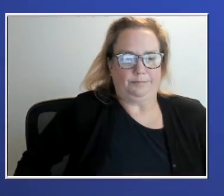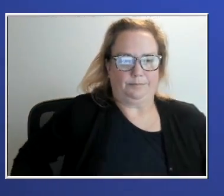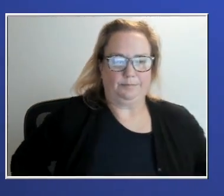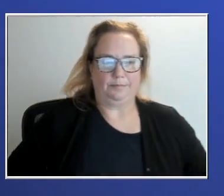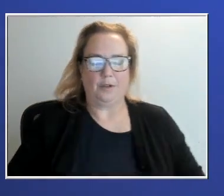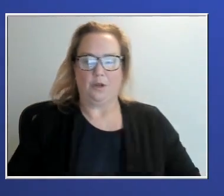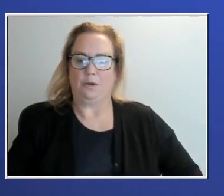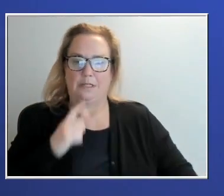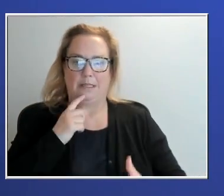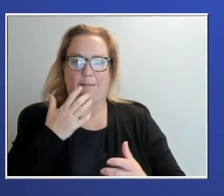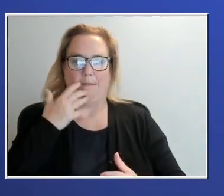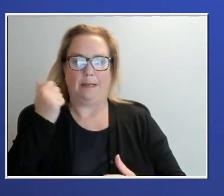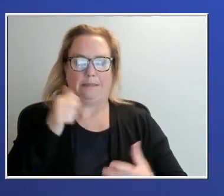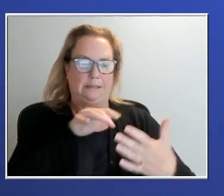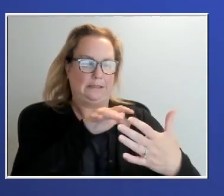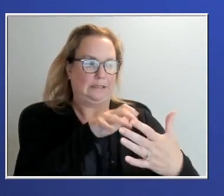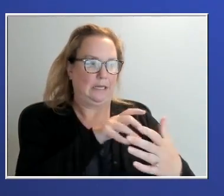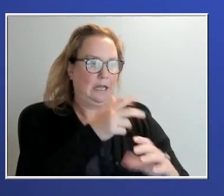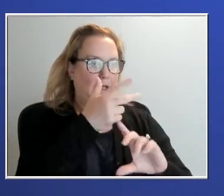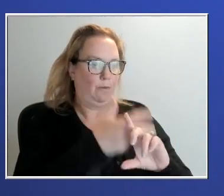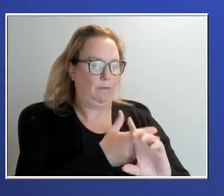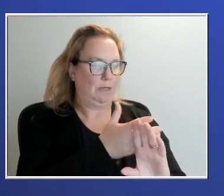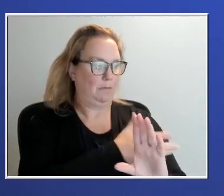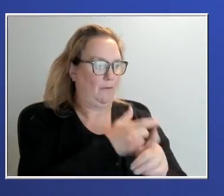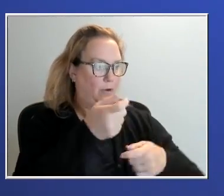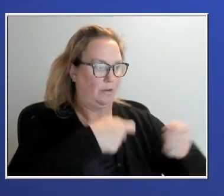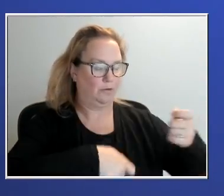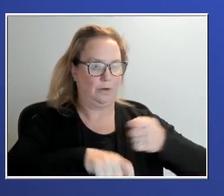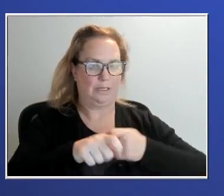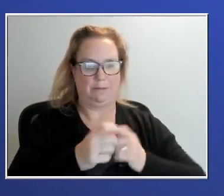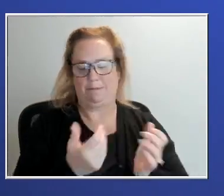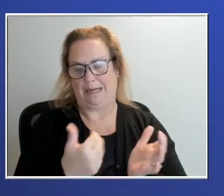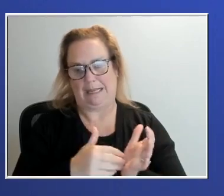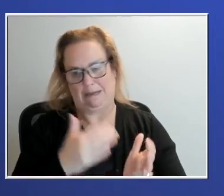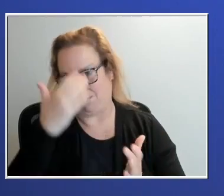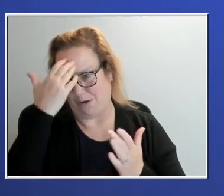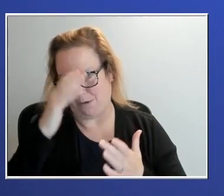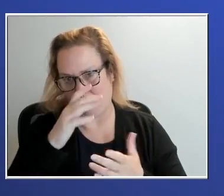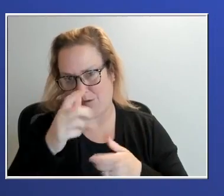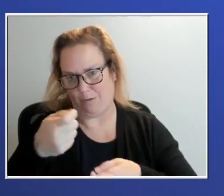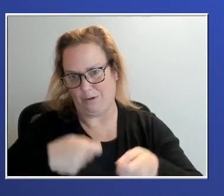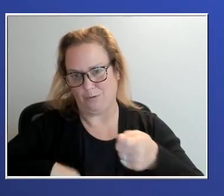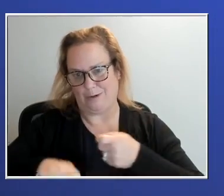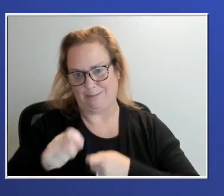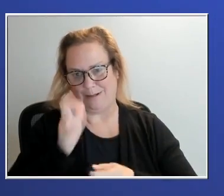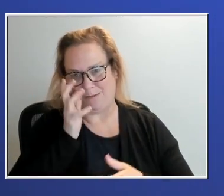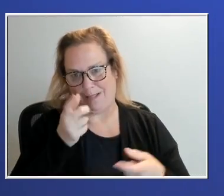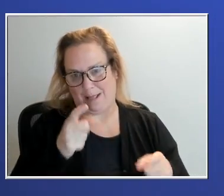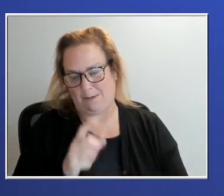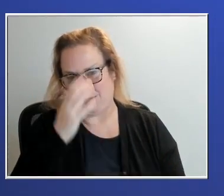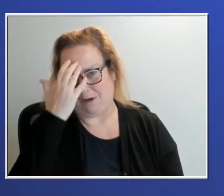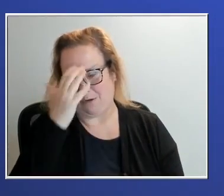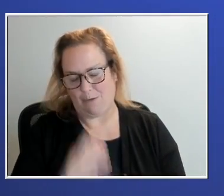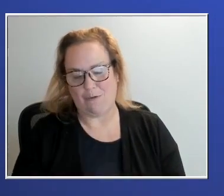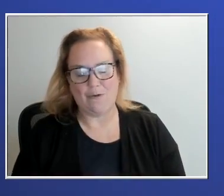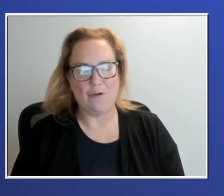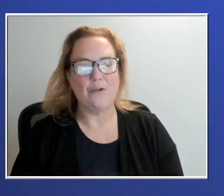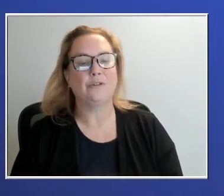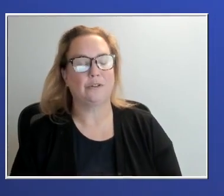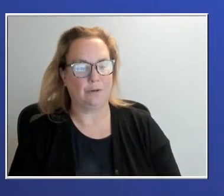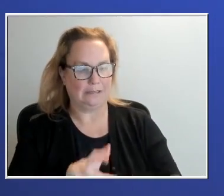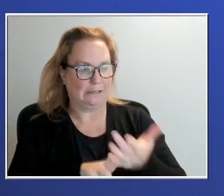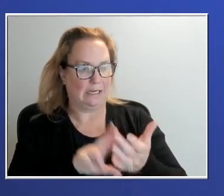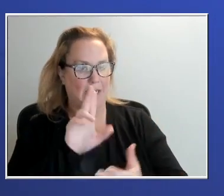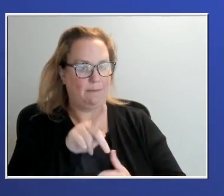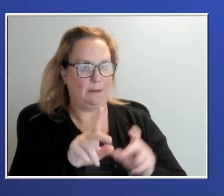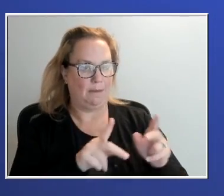we check then 3 months before the transplant, but again, we don't know when the transplant's going to happen. So so we enrolled people. Some of